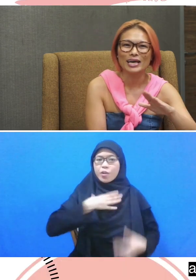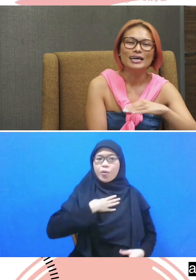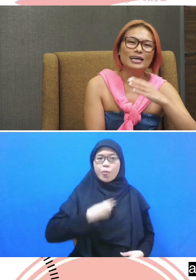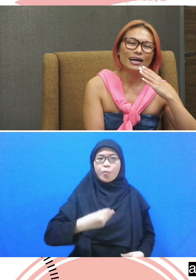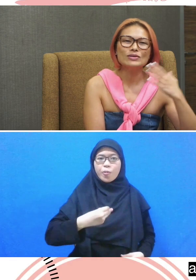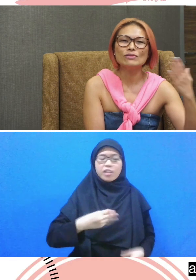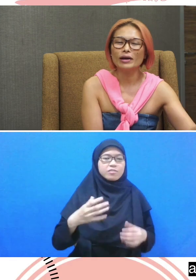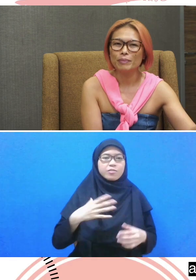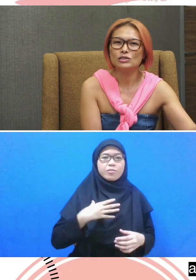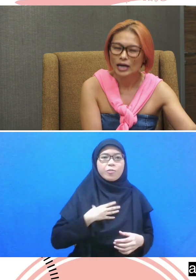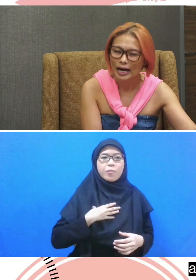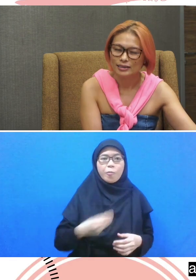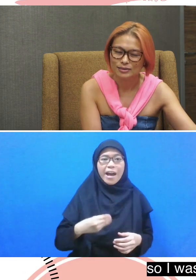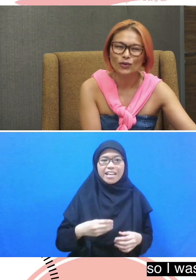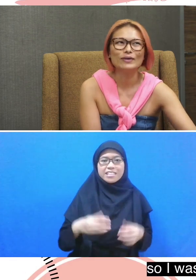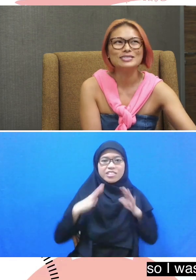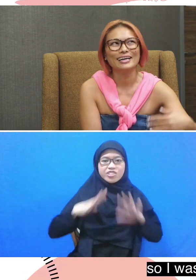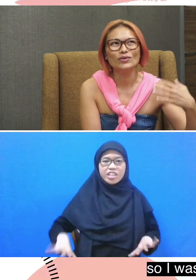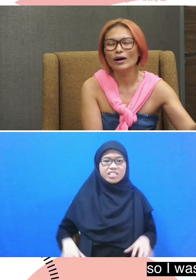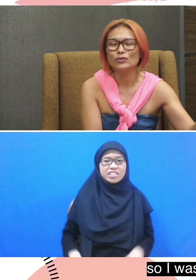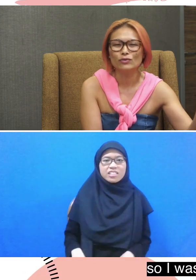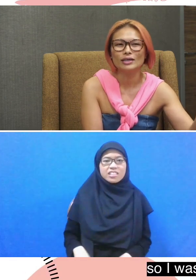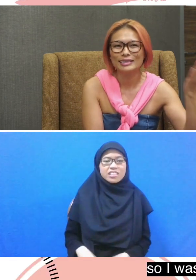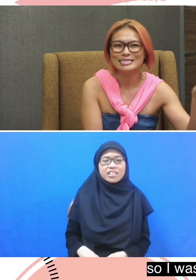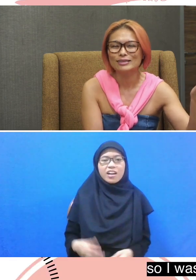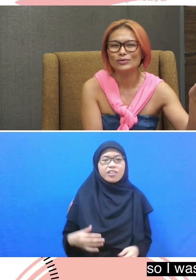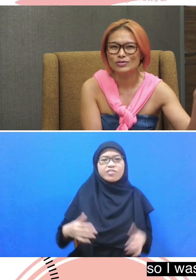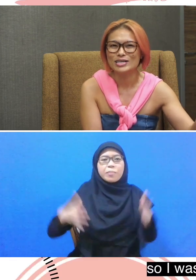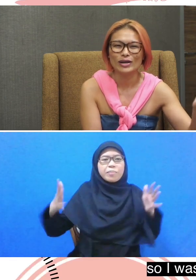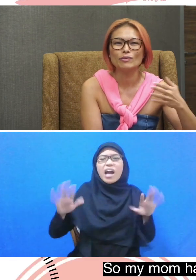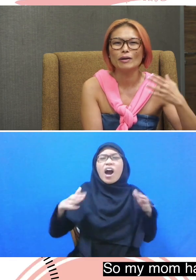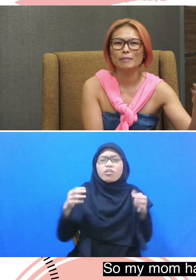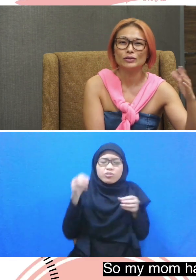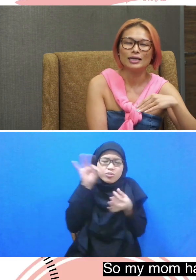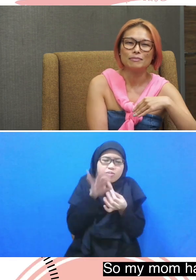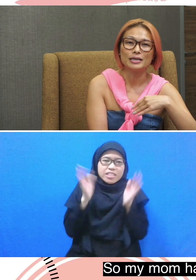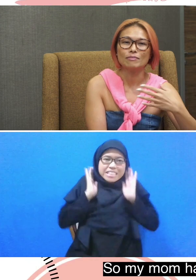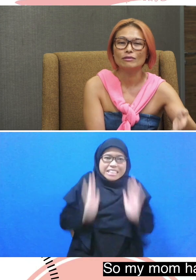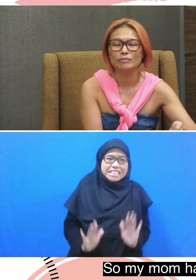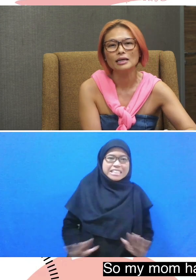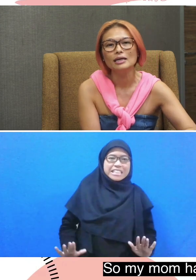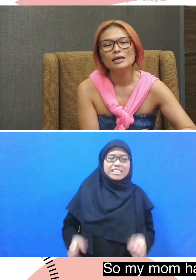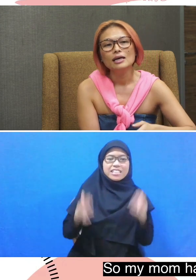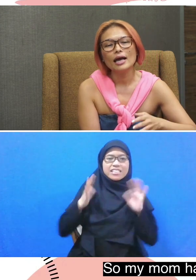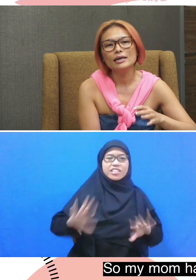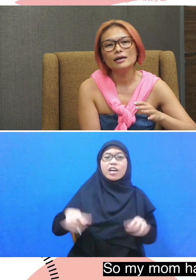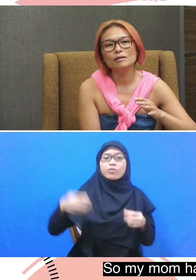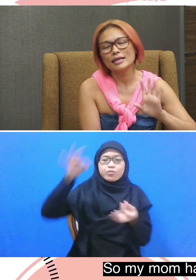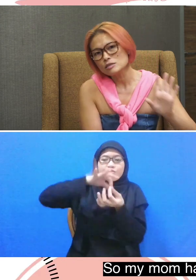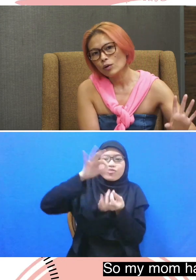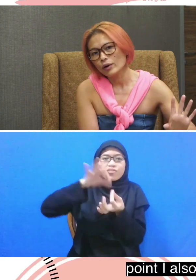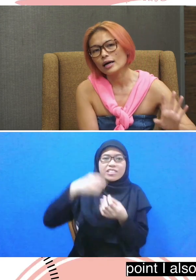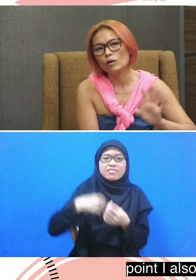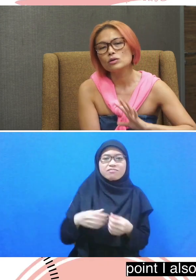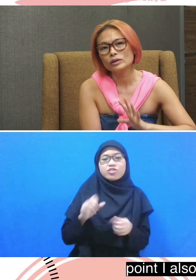that. And I was a very big child, so I was like, you know, how to fit it nicely into a dress, right? So my mom had to tailor make something for me. And at